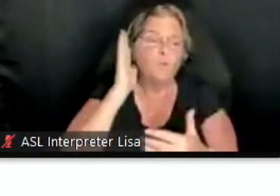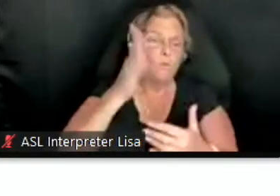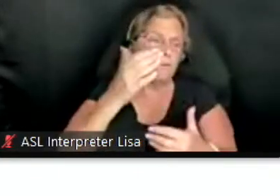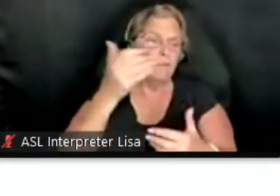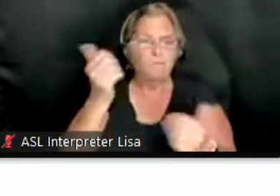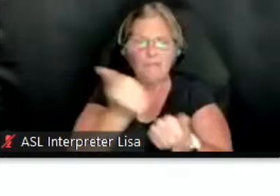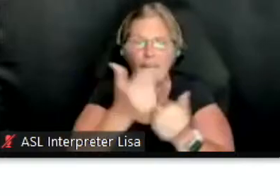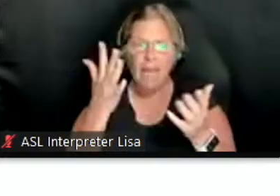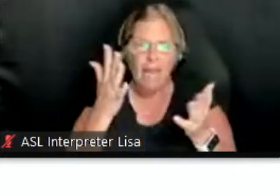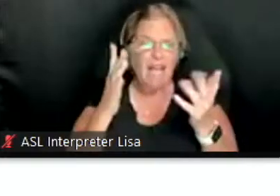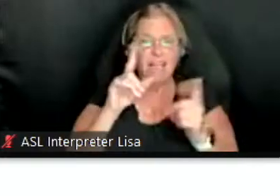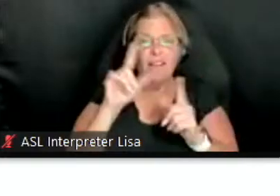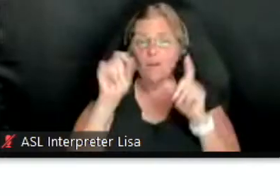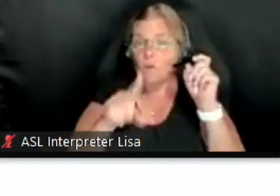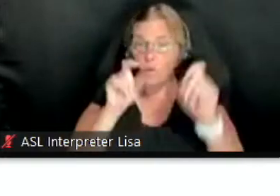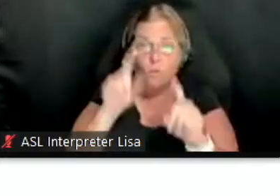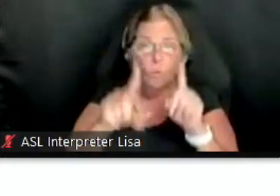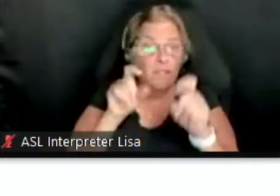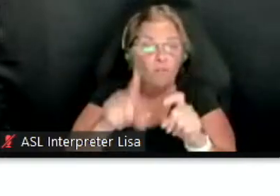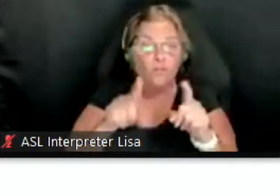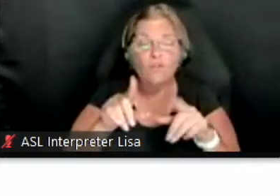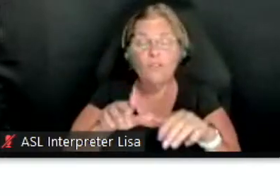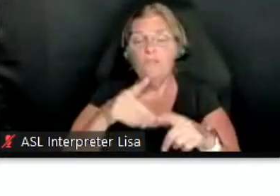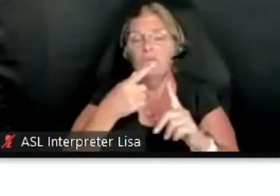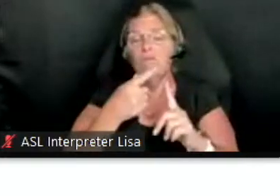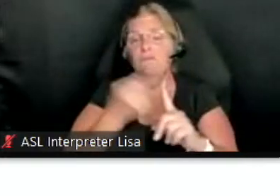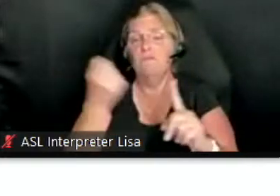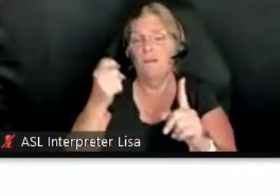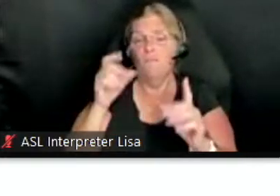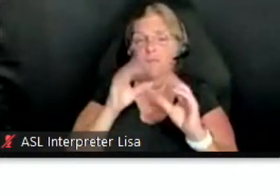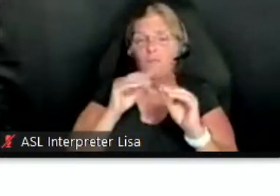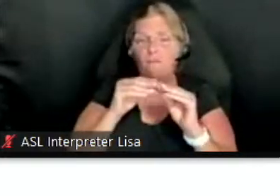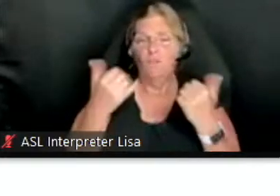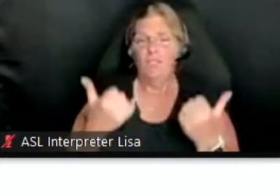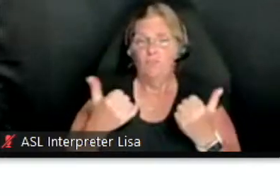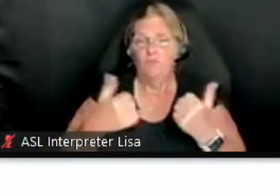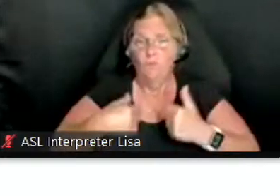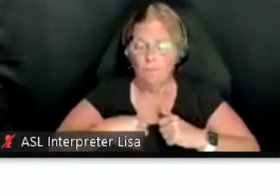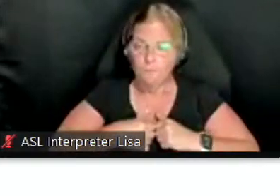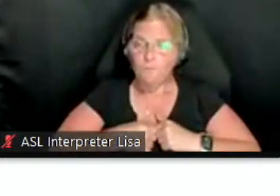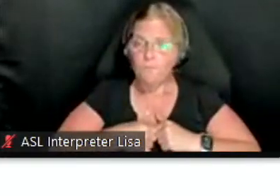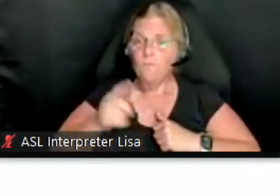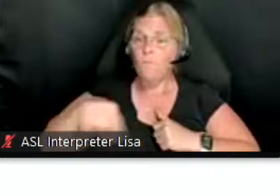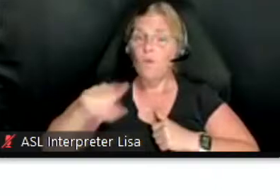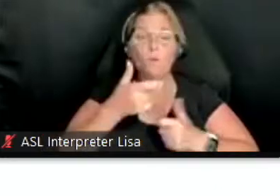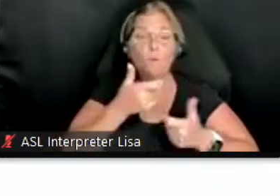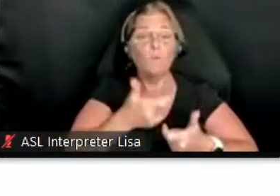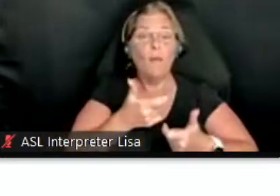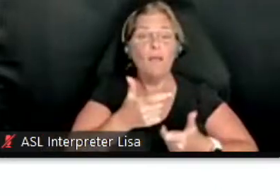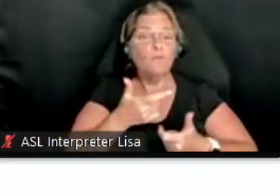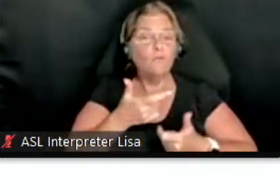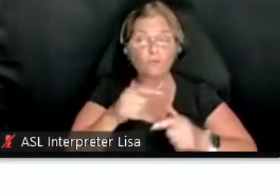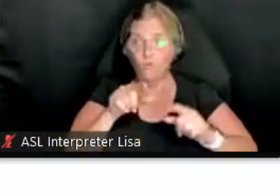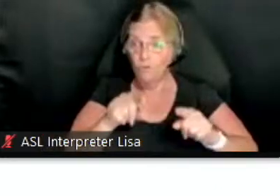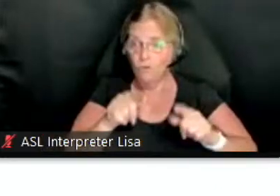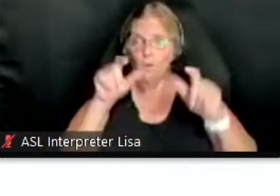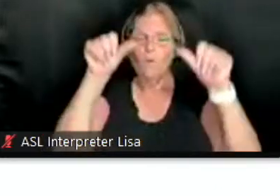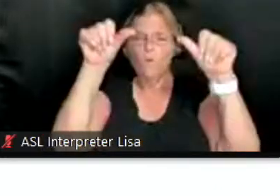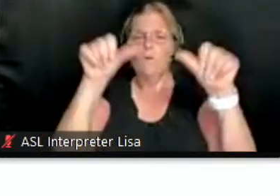that came from the conversations. For those who are watching, this will be posted after it's